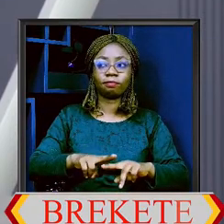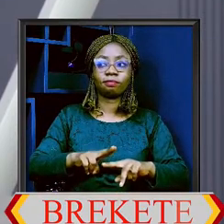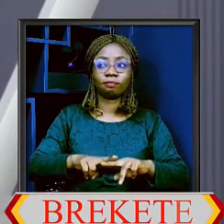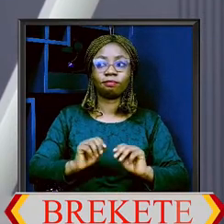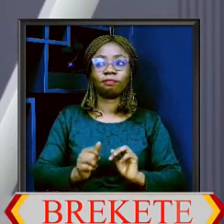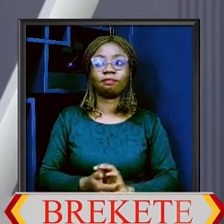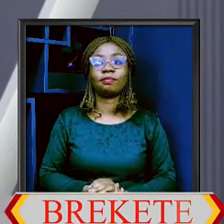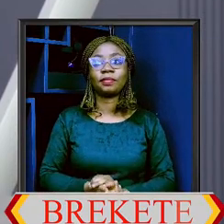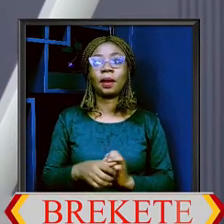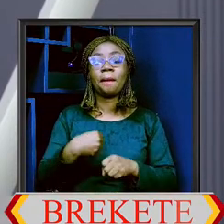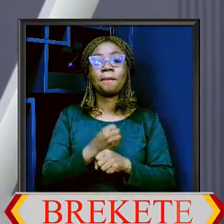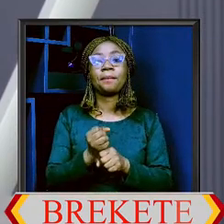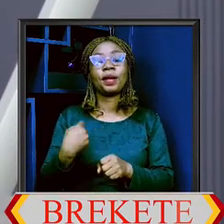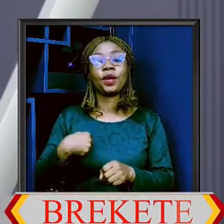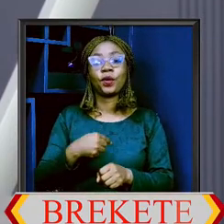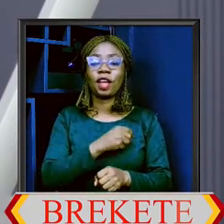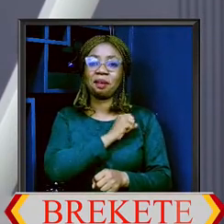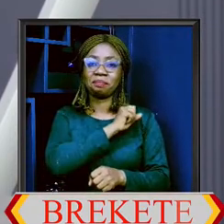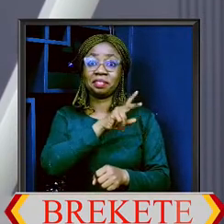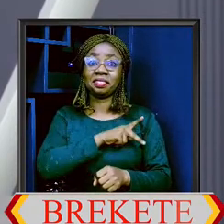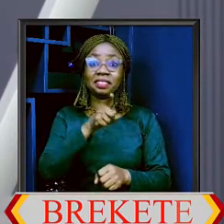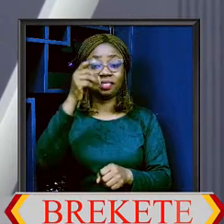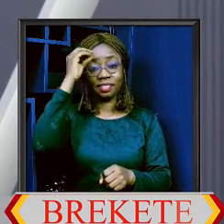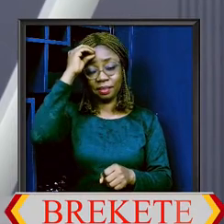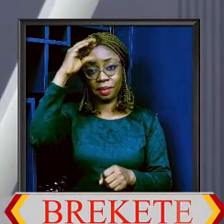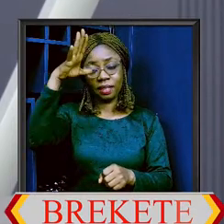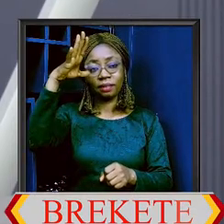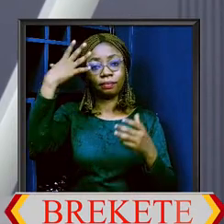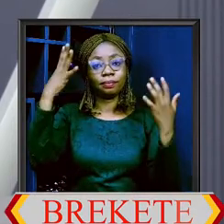you make we appr appreciate this